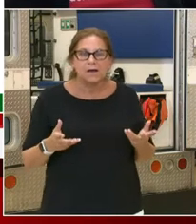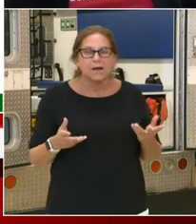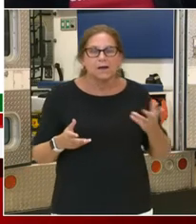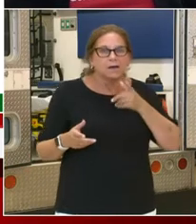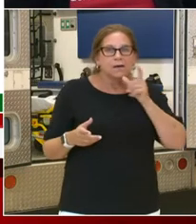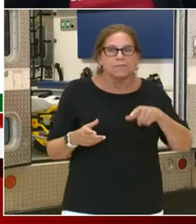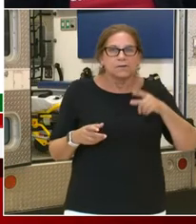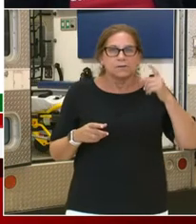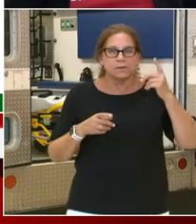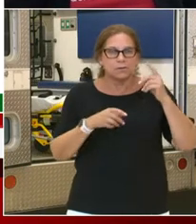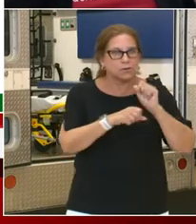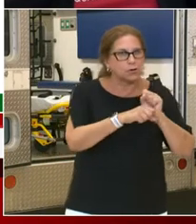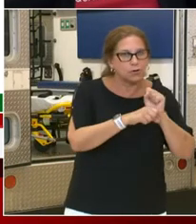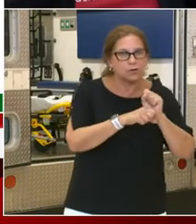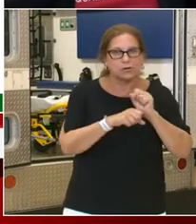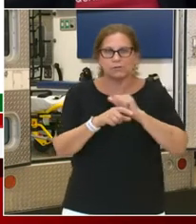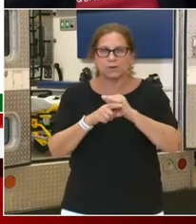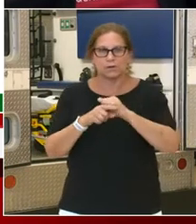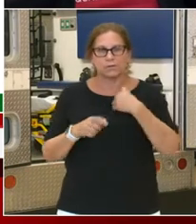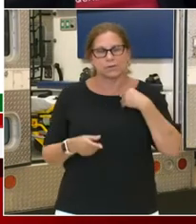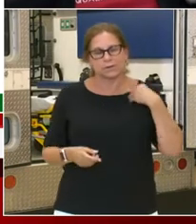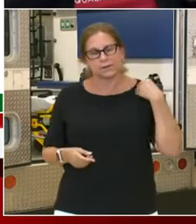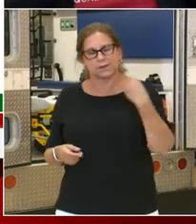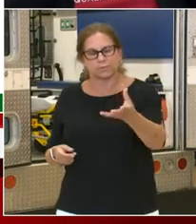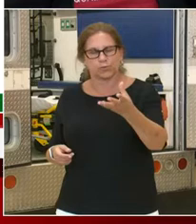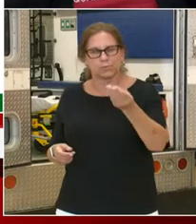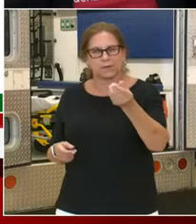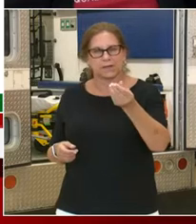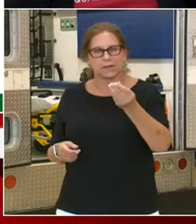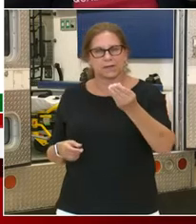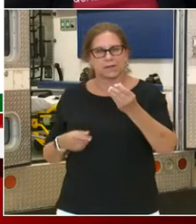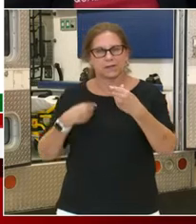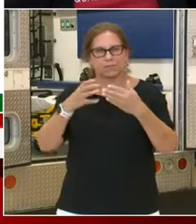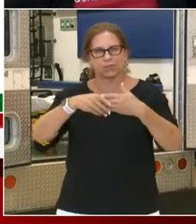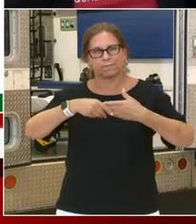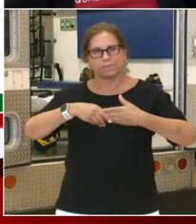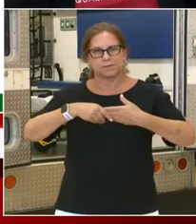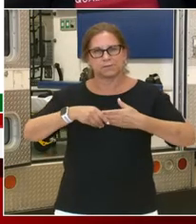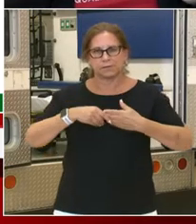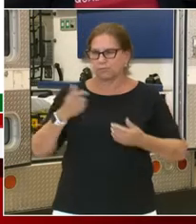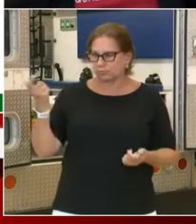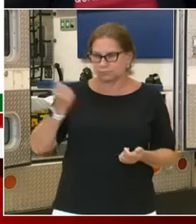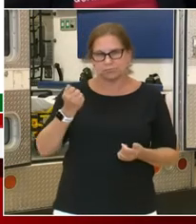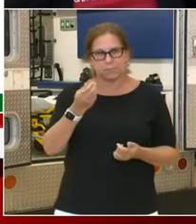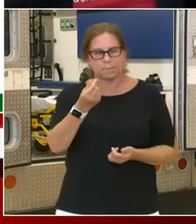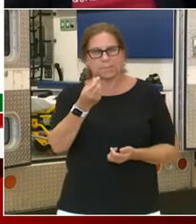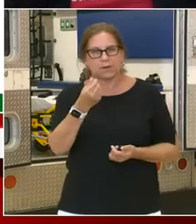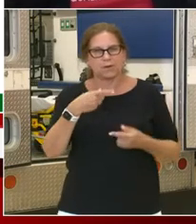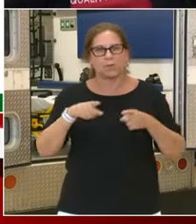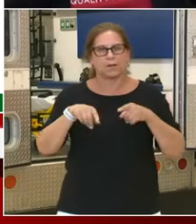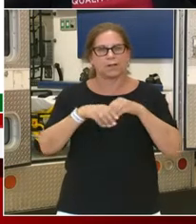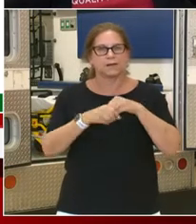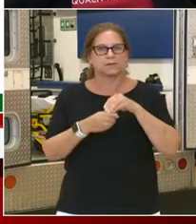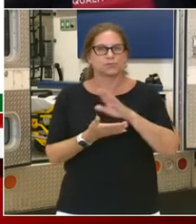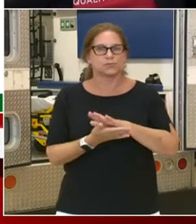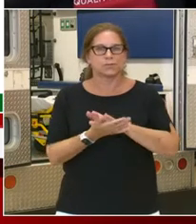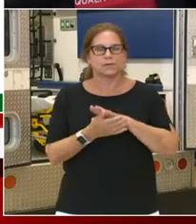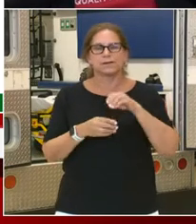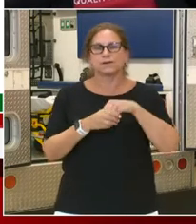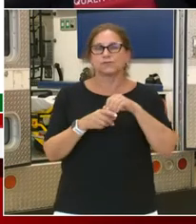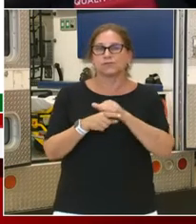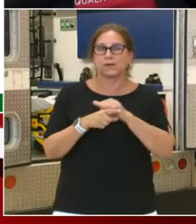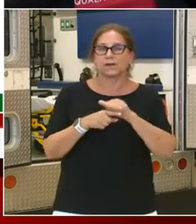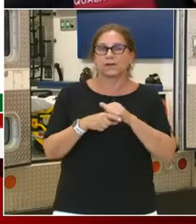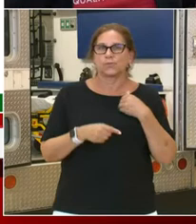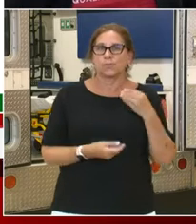job, but it allows them a little bit of funding to get by while they're doing training, which is going to put them over the edge and